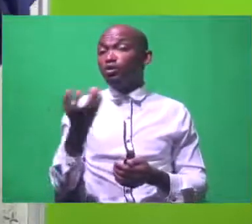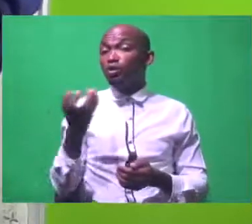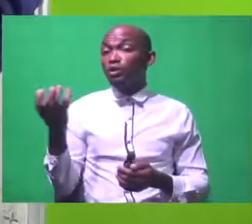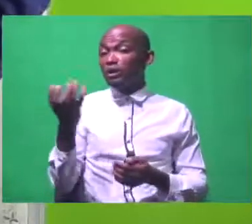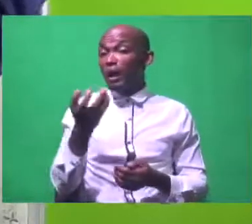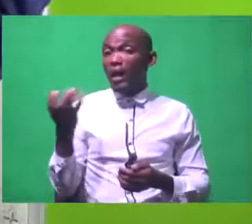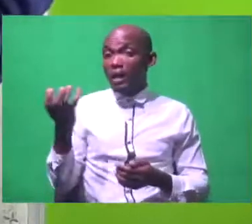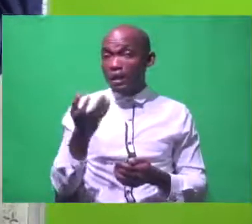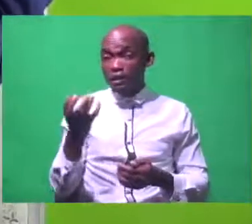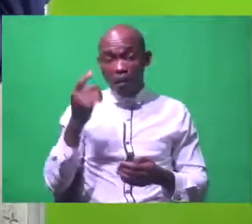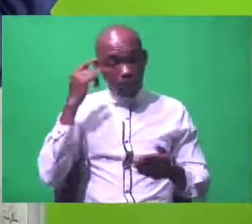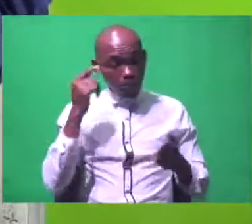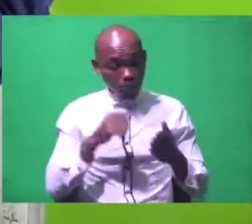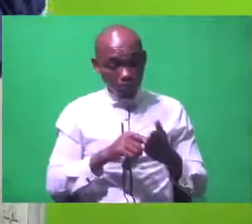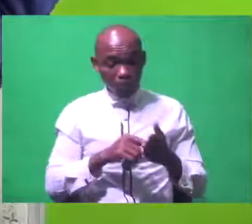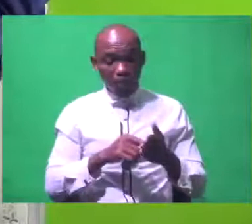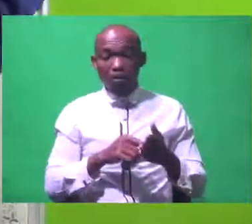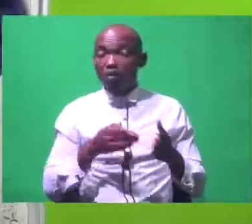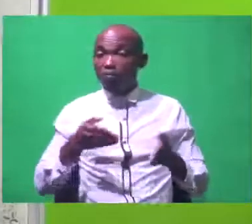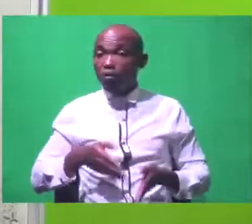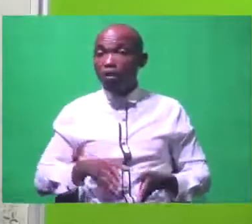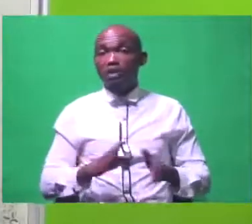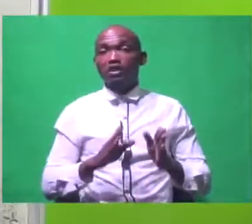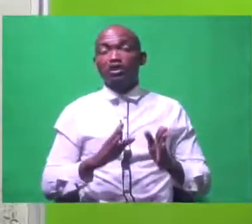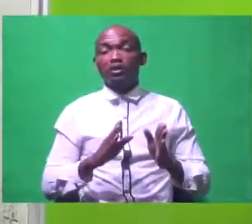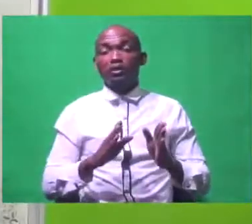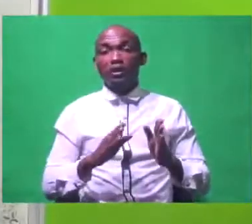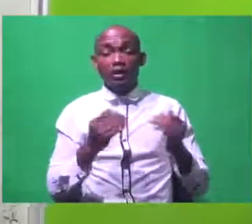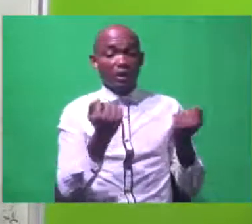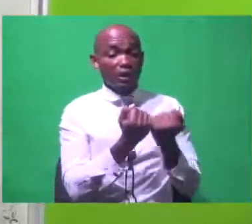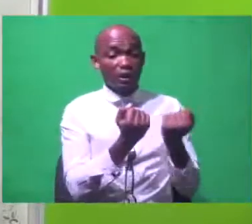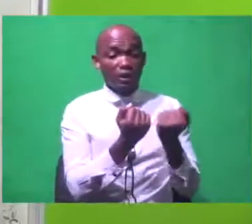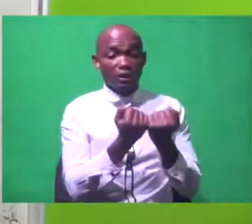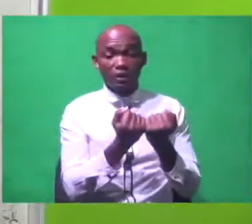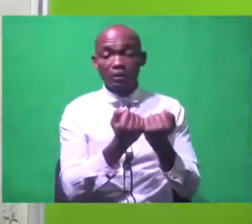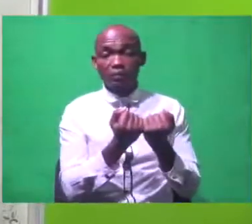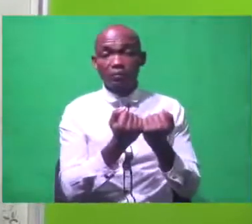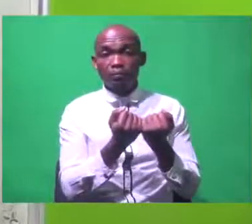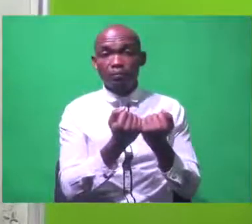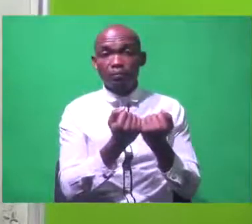Means of production created by